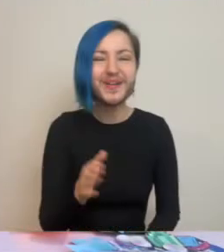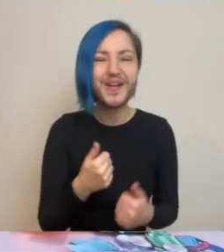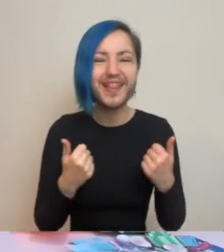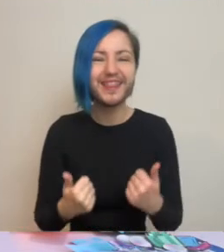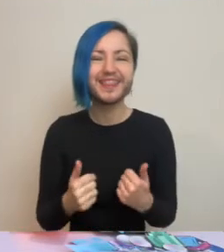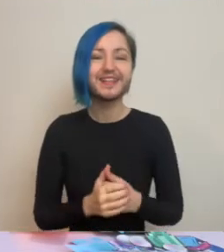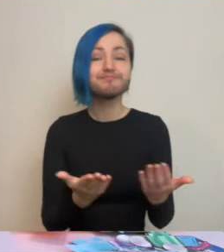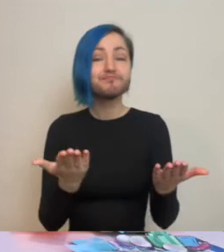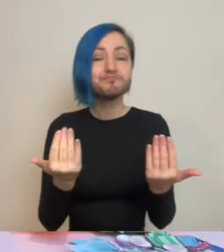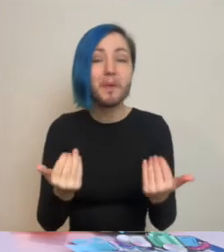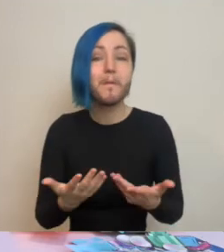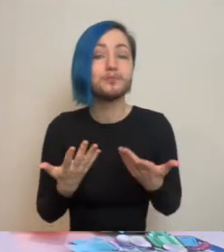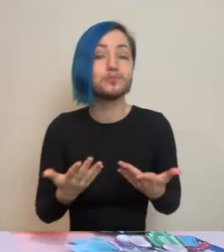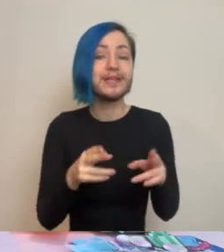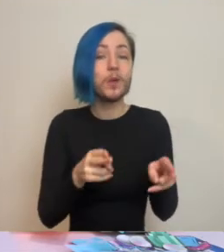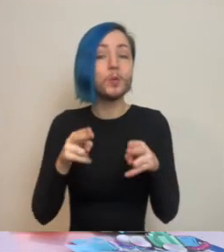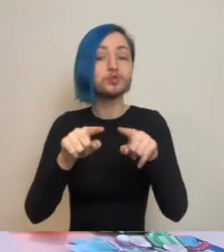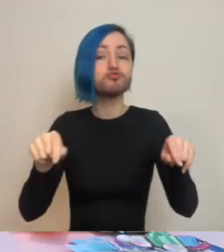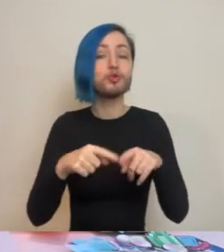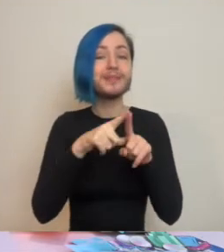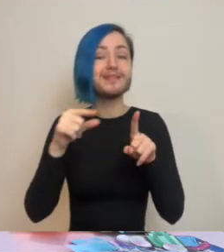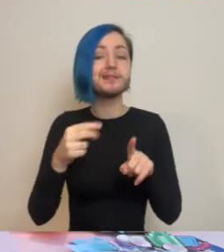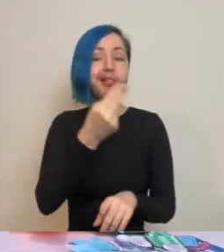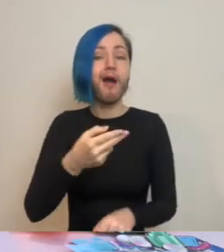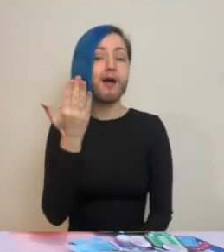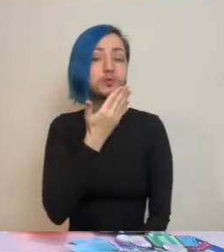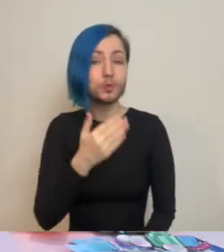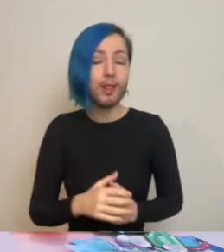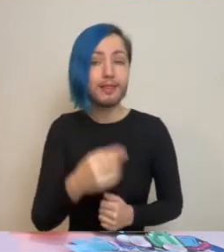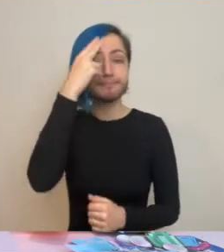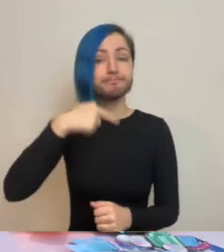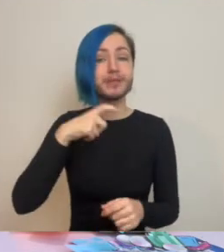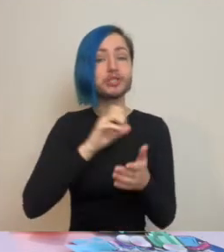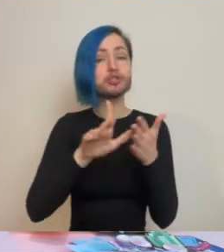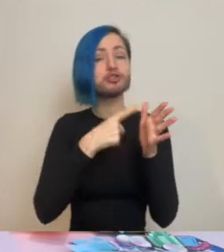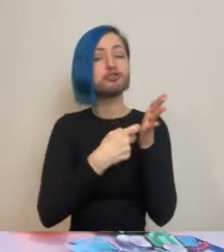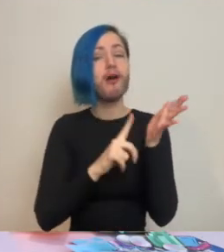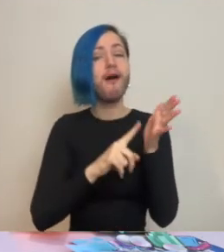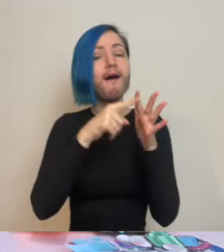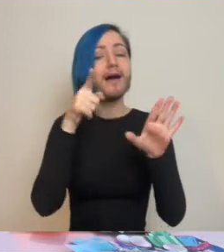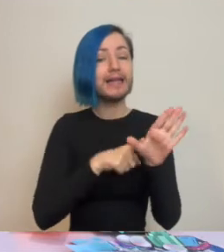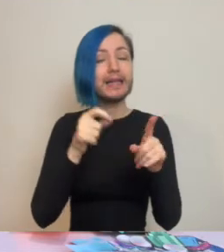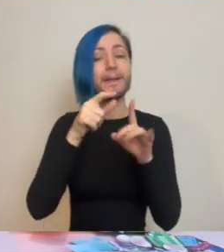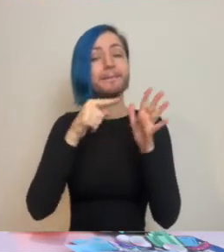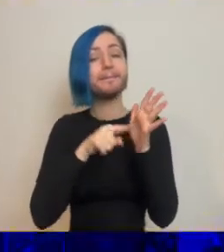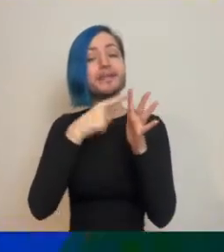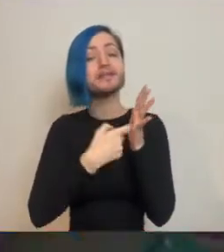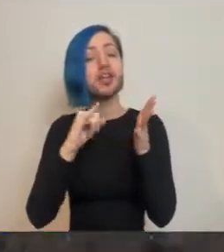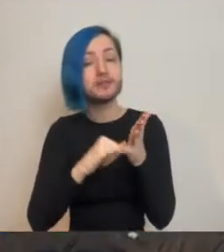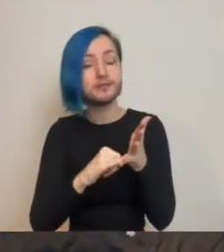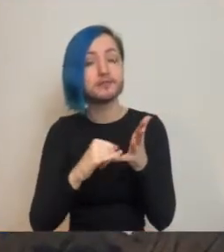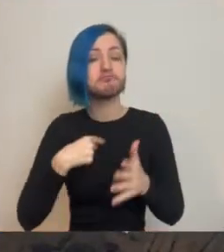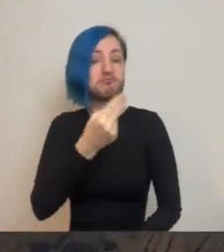everybody, and welcome to today's Hospital Rooms Digital Art School. My name's Charley Peters and I'm an artist based in South London.